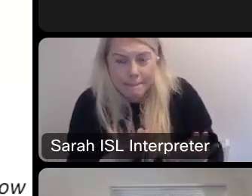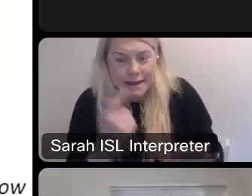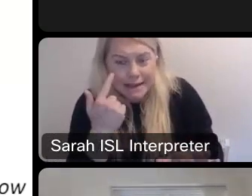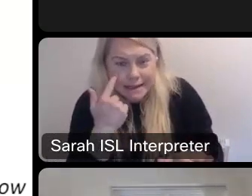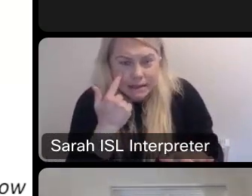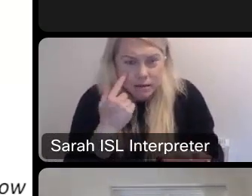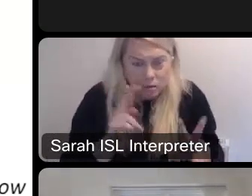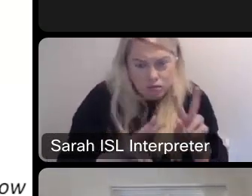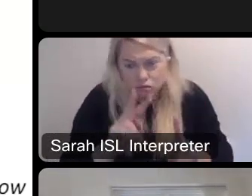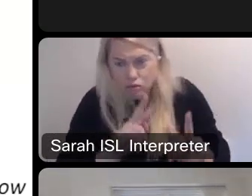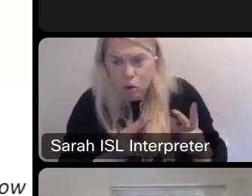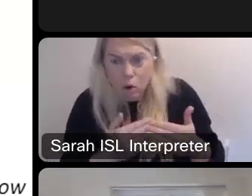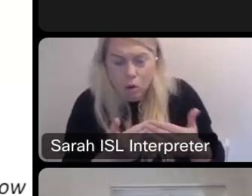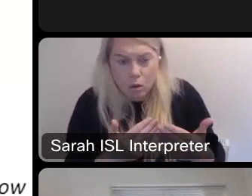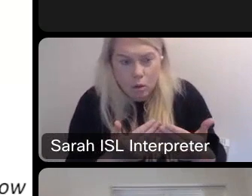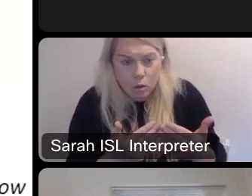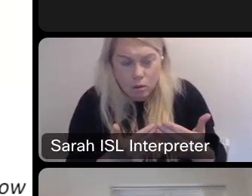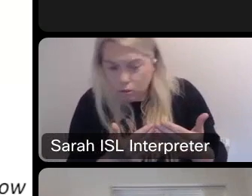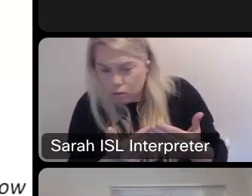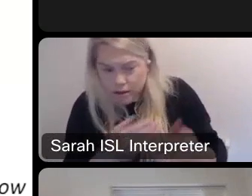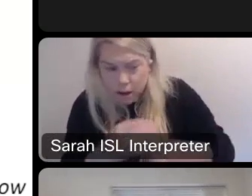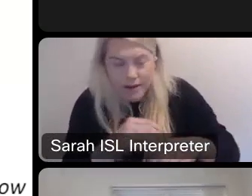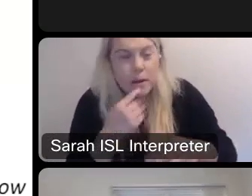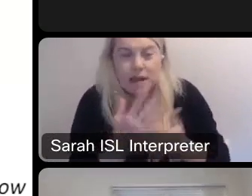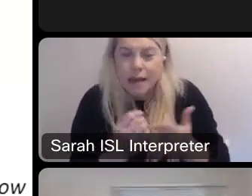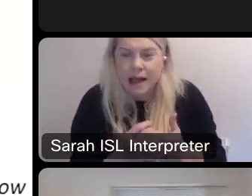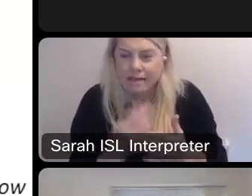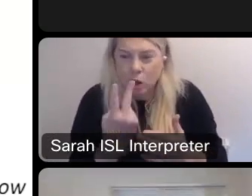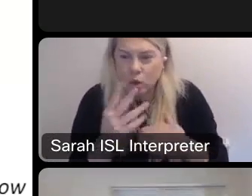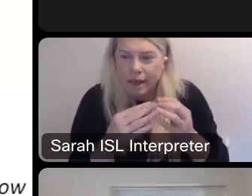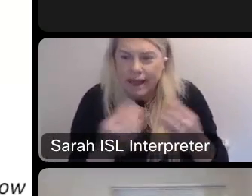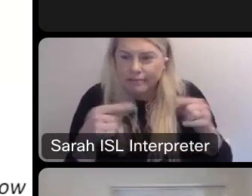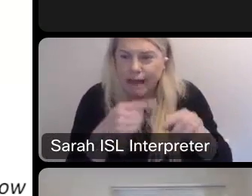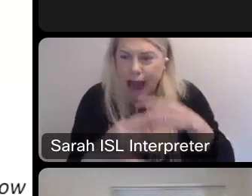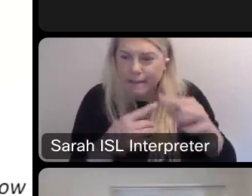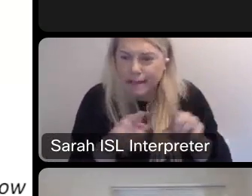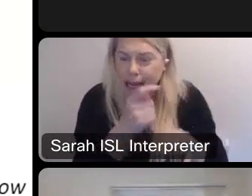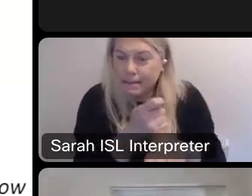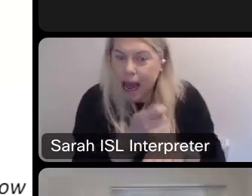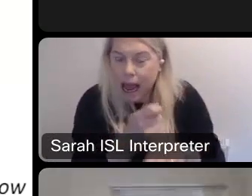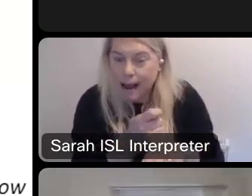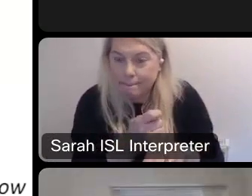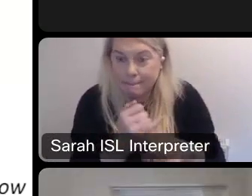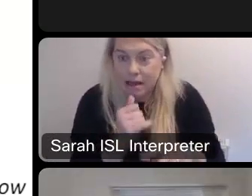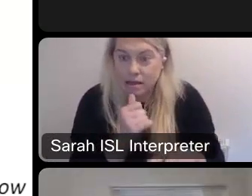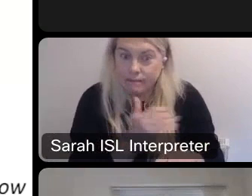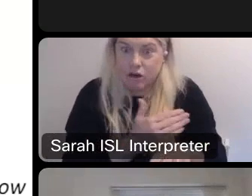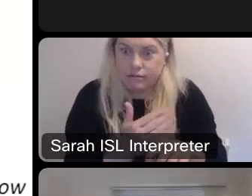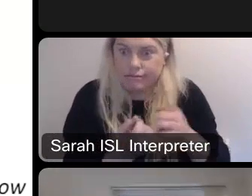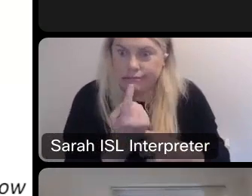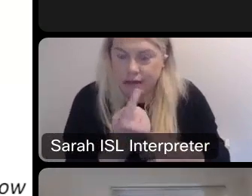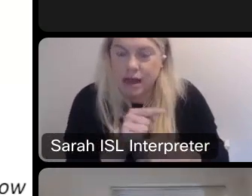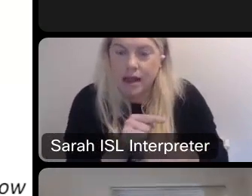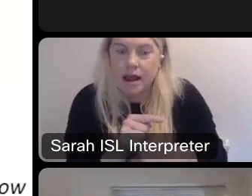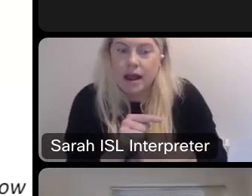are and what's happened. So sometimes there's a parallel process going on in that very initial period. I mean, obviously, ideally, we look to